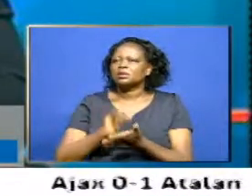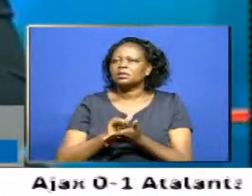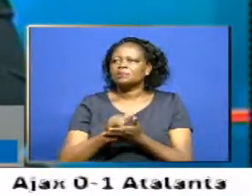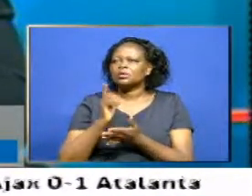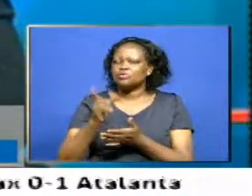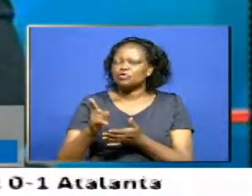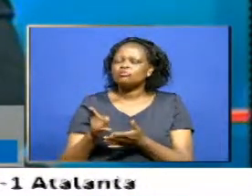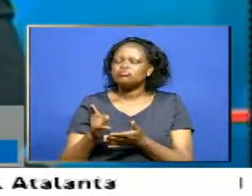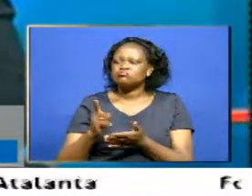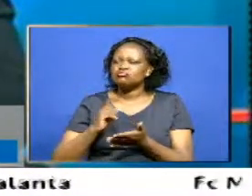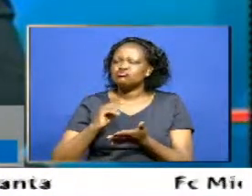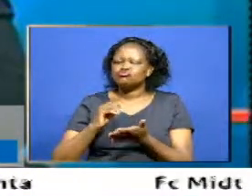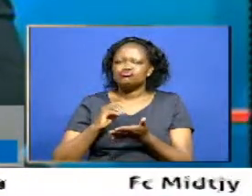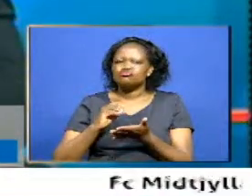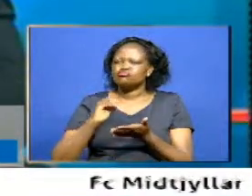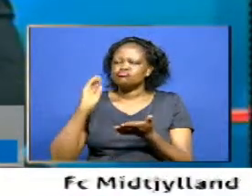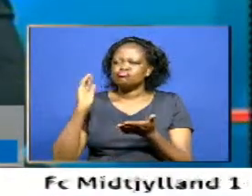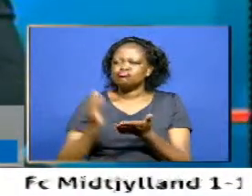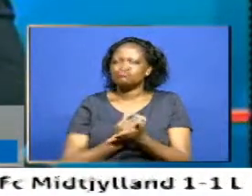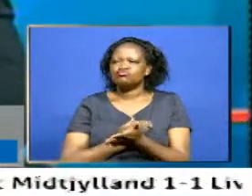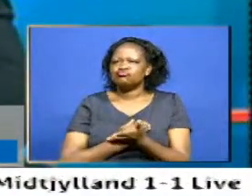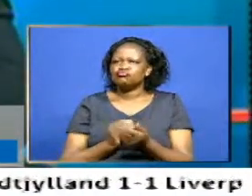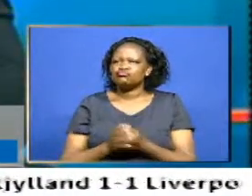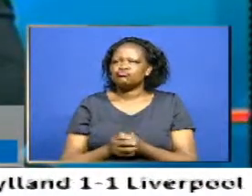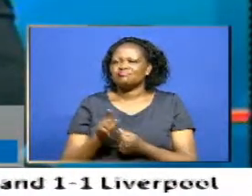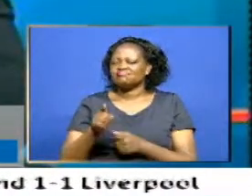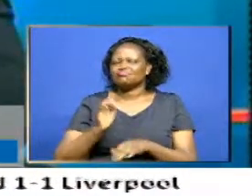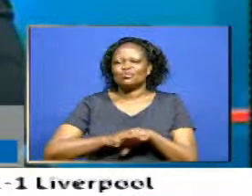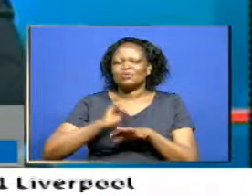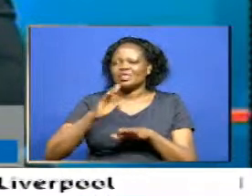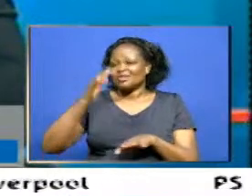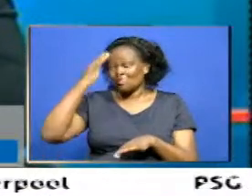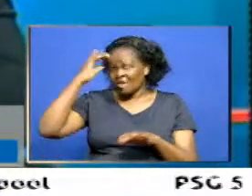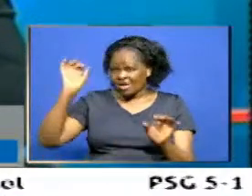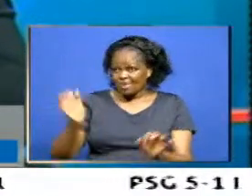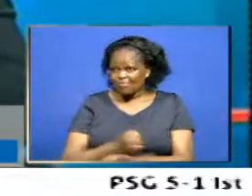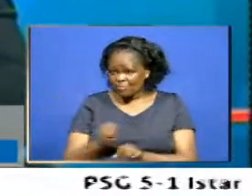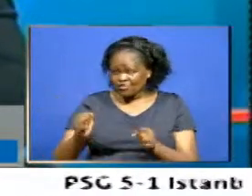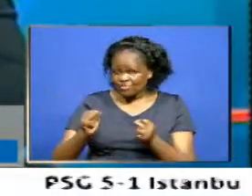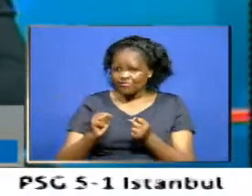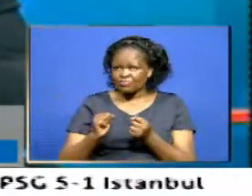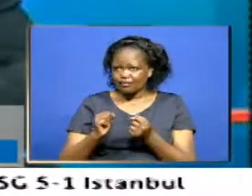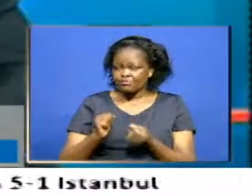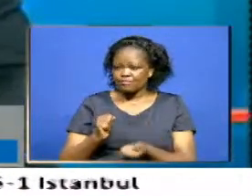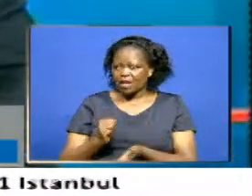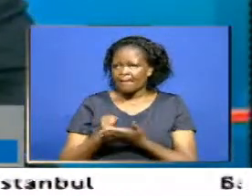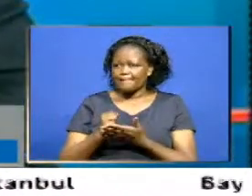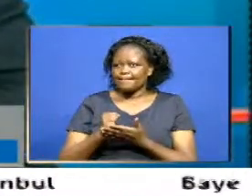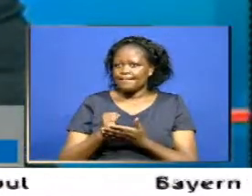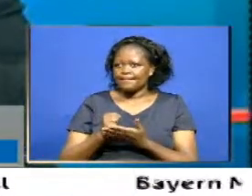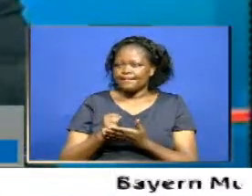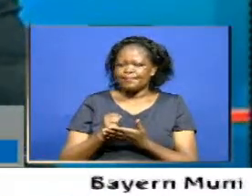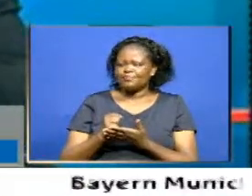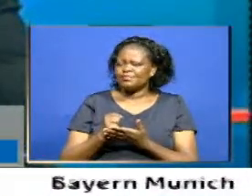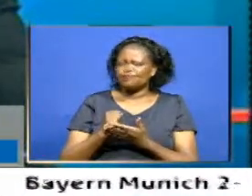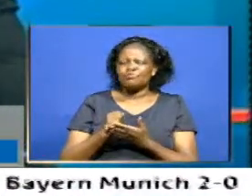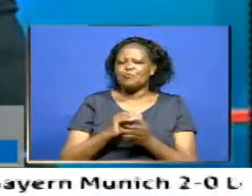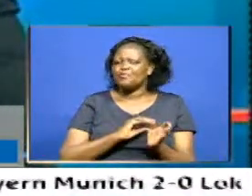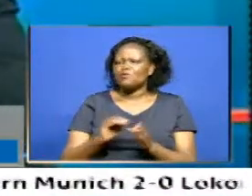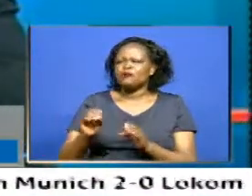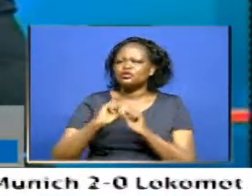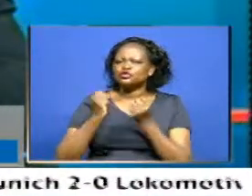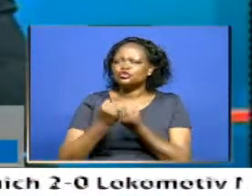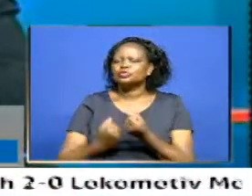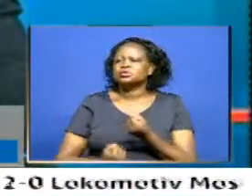being repealed in 2020. I think for me that's a regression, because we can't move social assistance into the Ministry of Finance, because social assistance